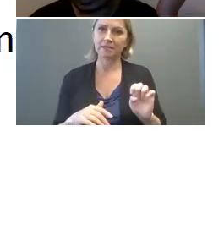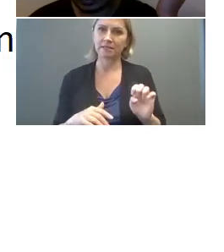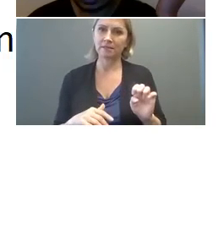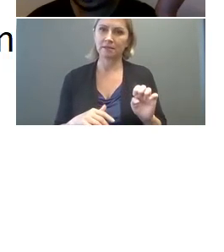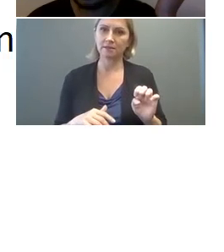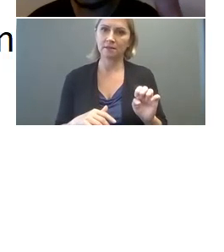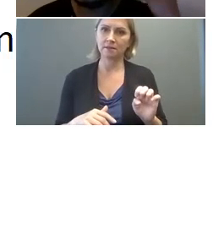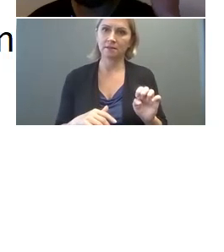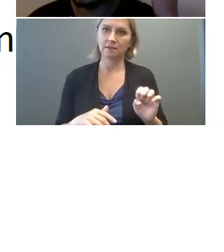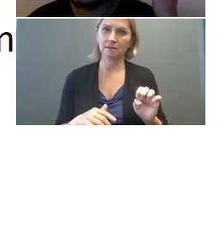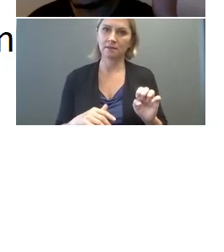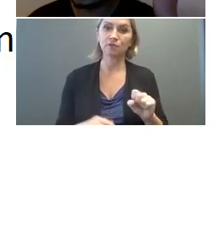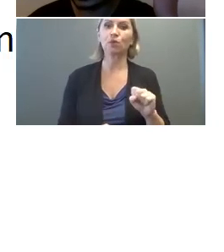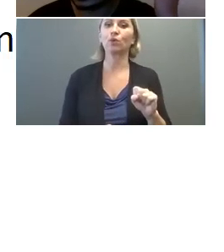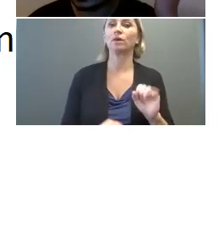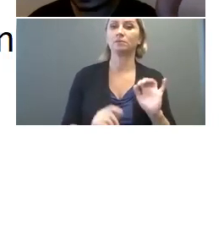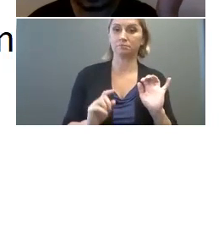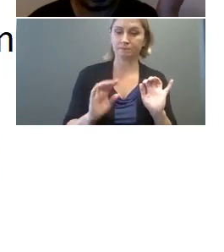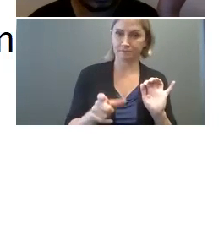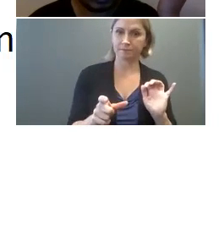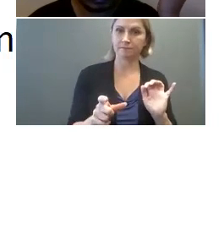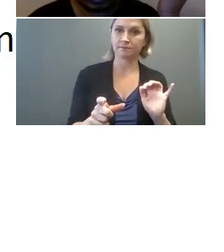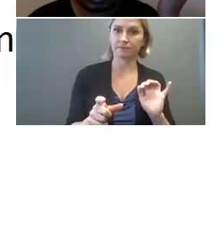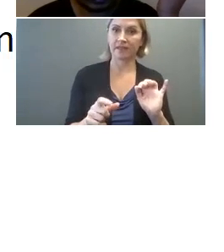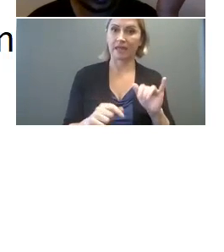yes. So 2 to the power of log base 2n is